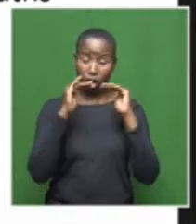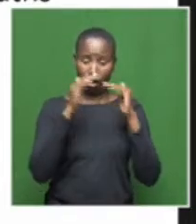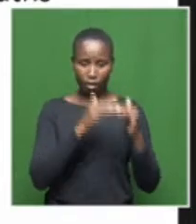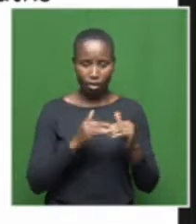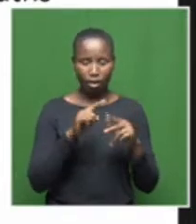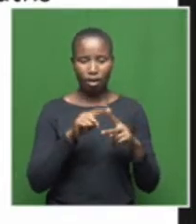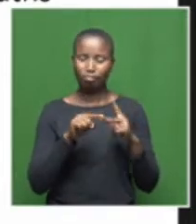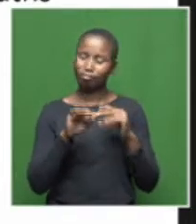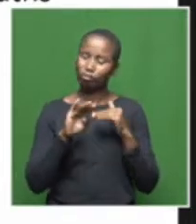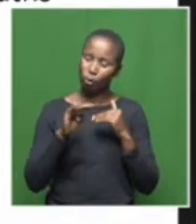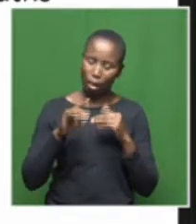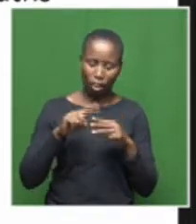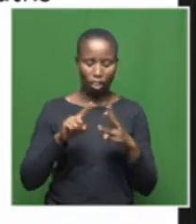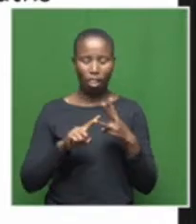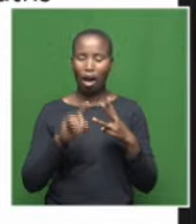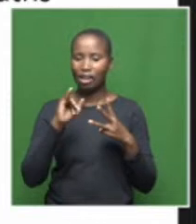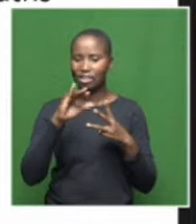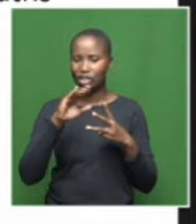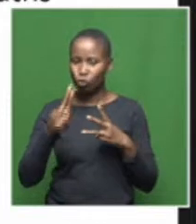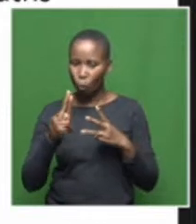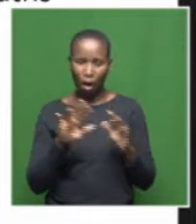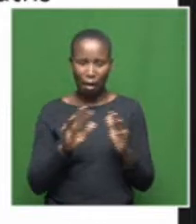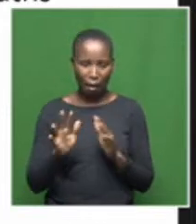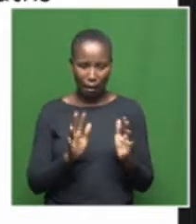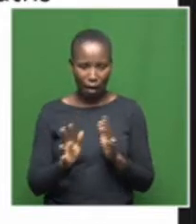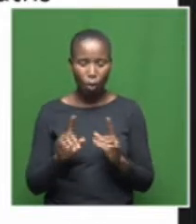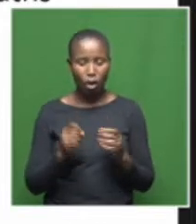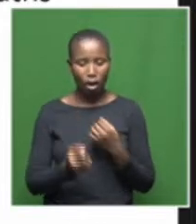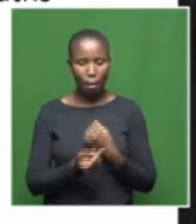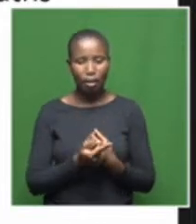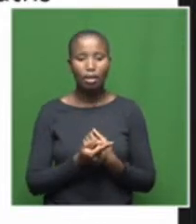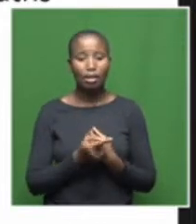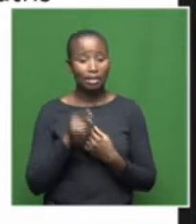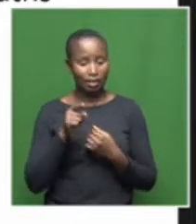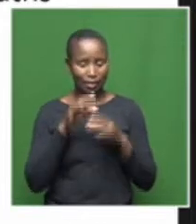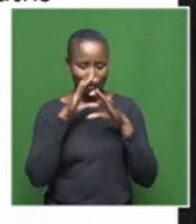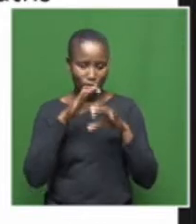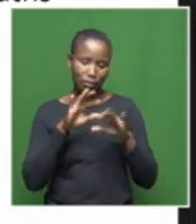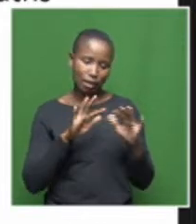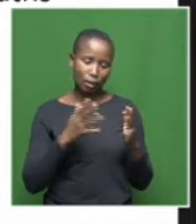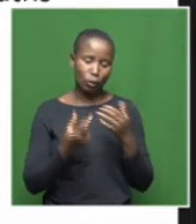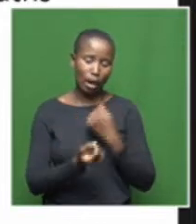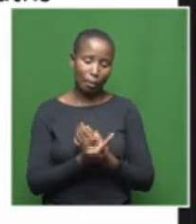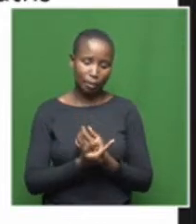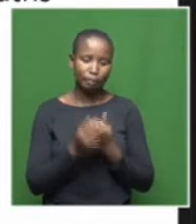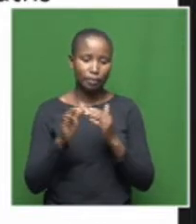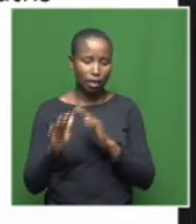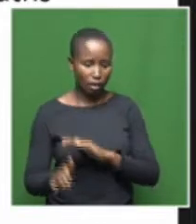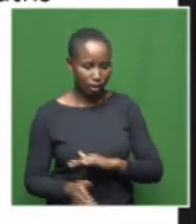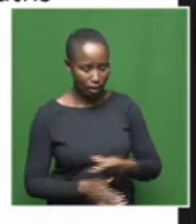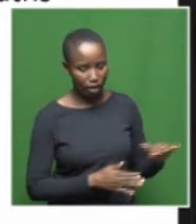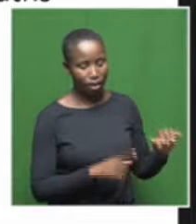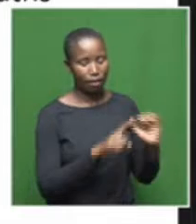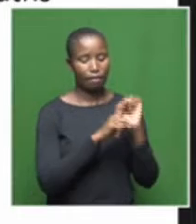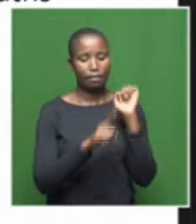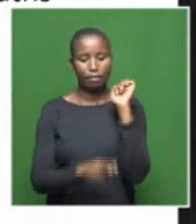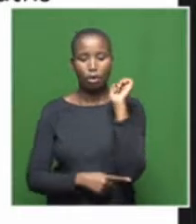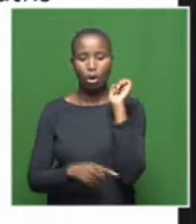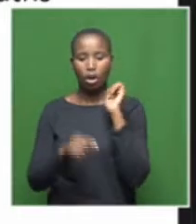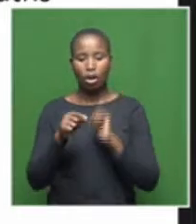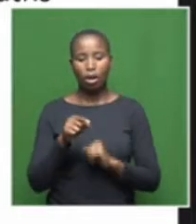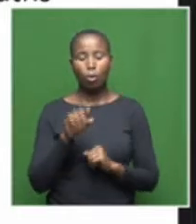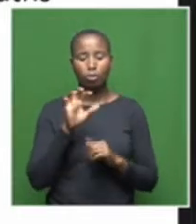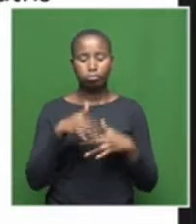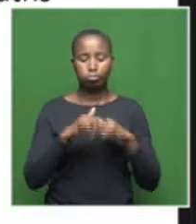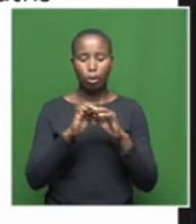and ICU, and we can look at bed occupancy across the country during the waves. And finally, DATGov at NICD, we also have